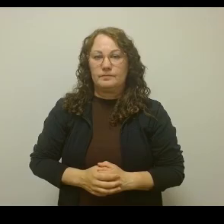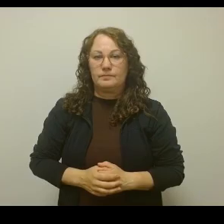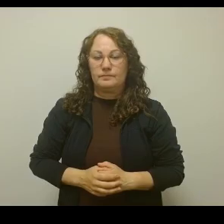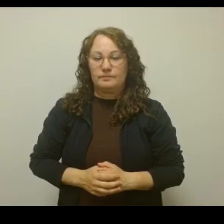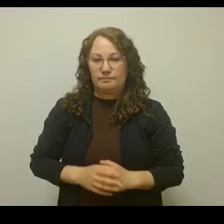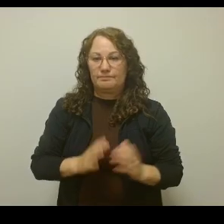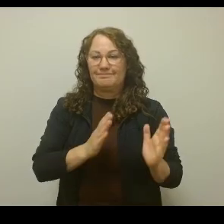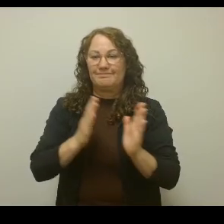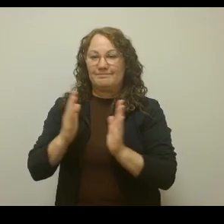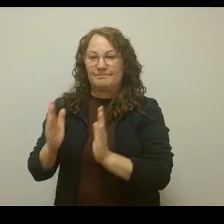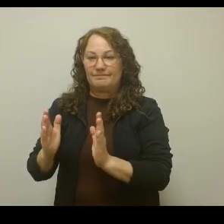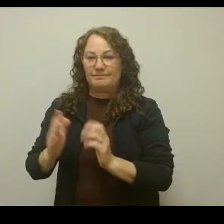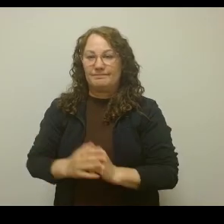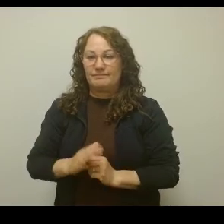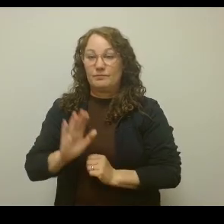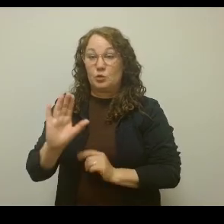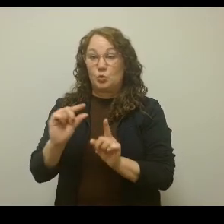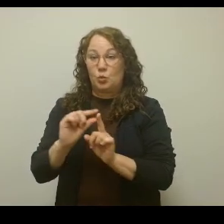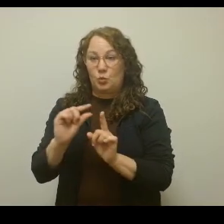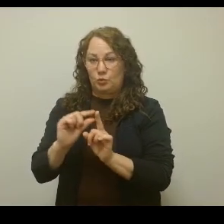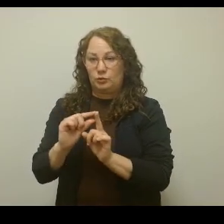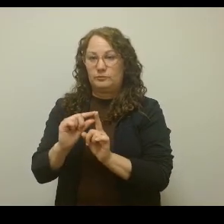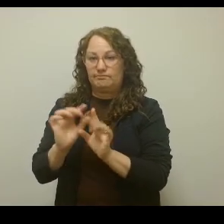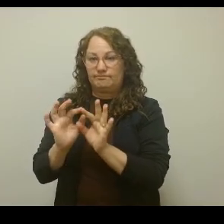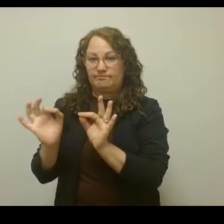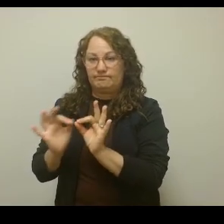And finally, in your own words.